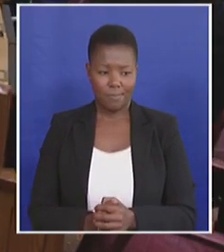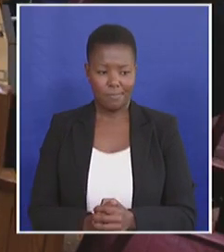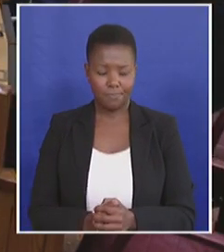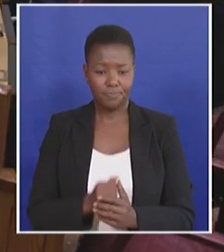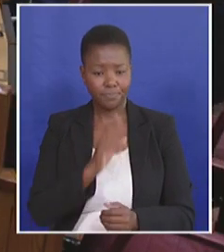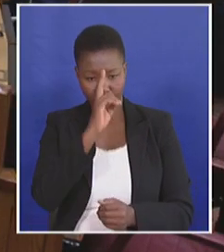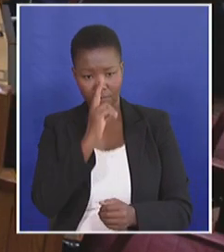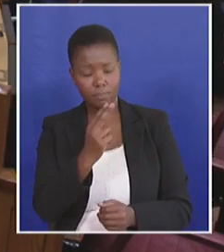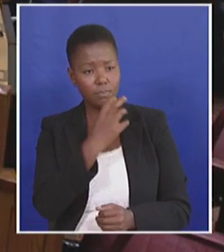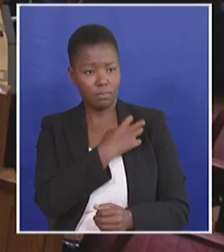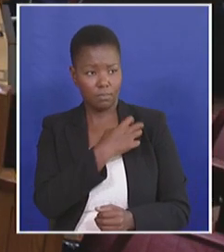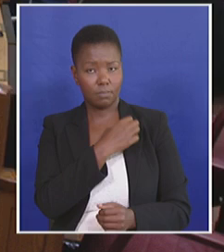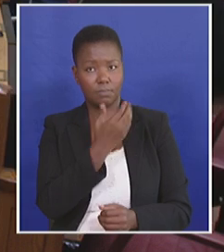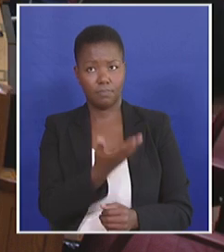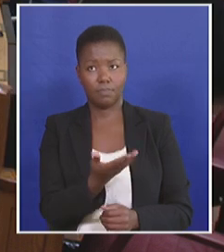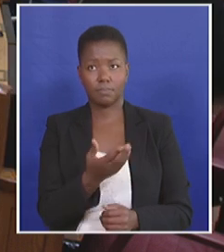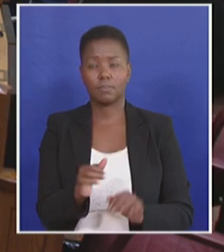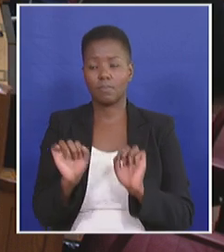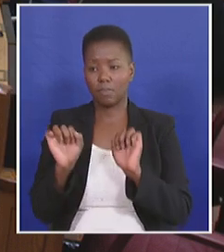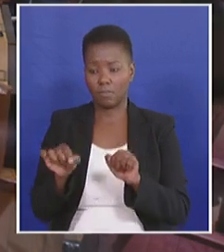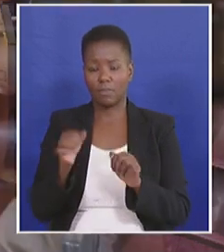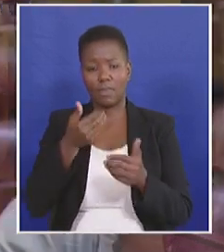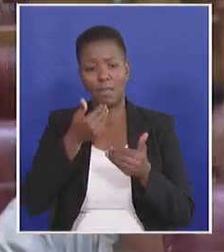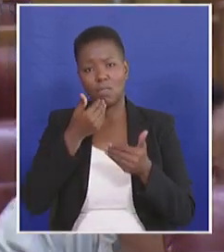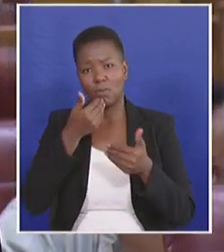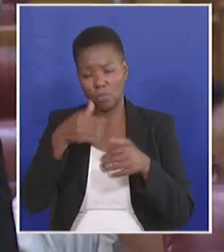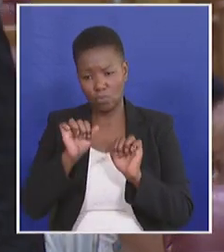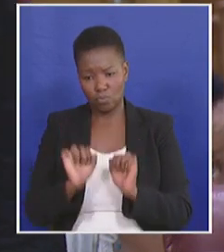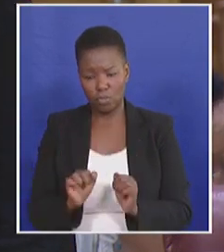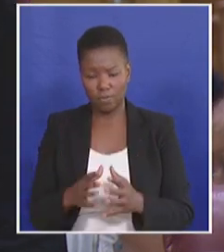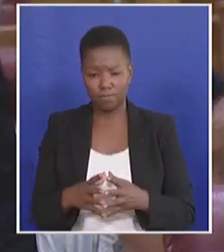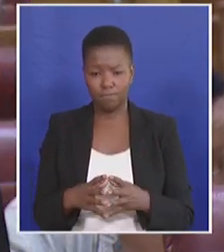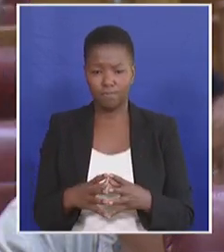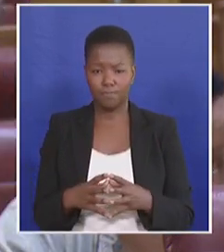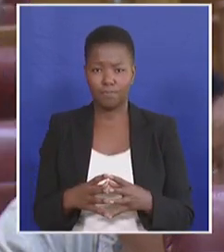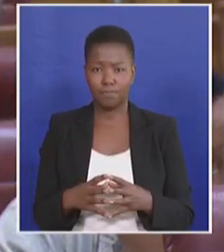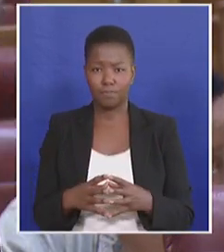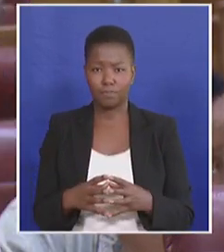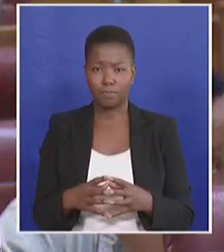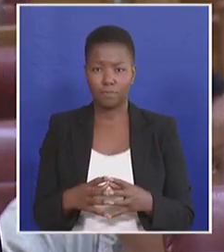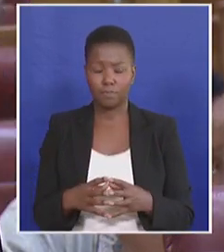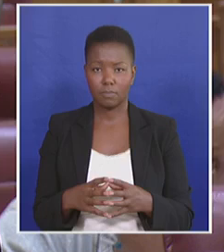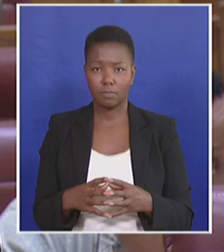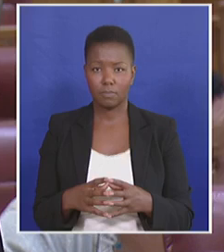Minister. Thank you very much, Chair. I could,